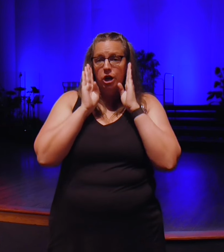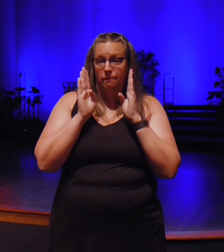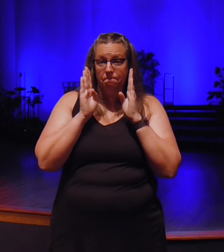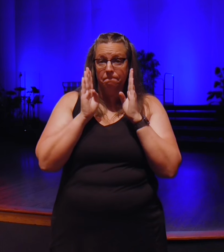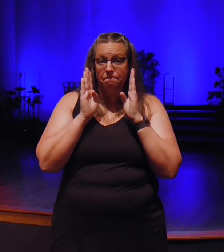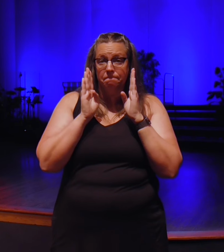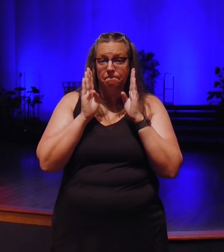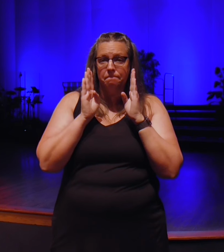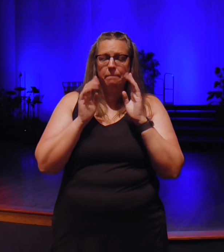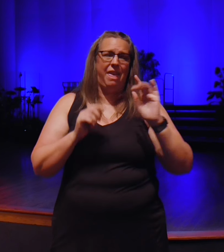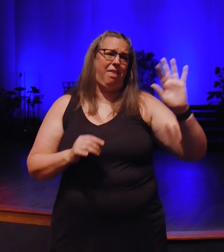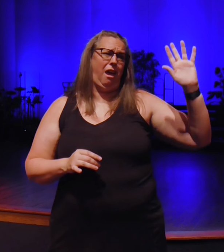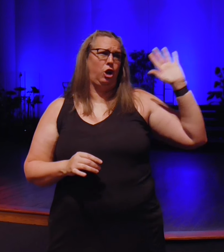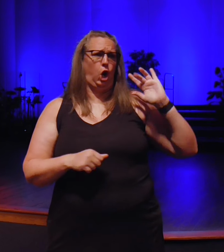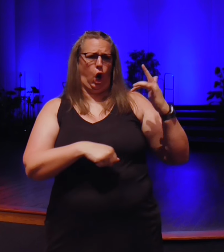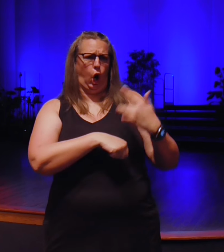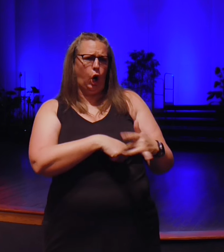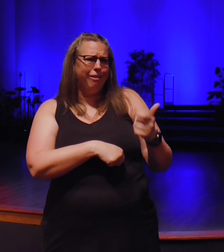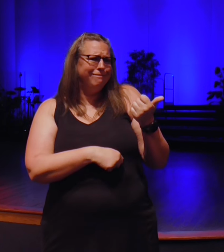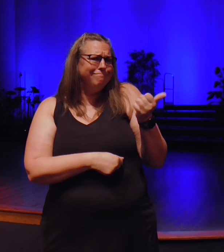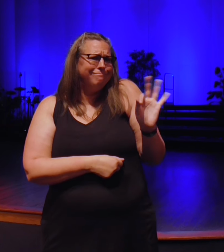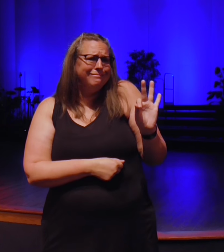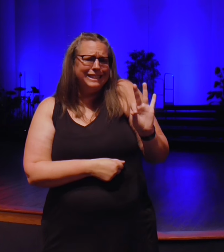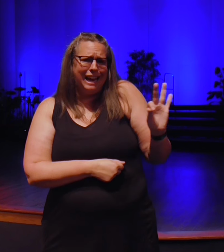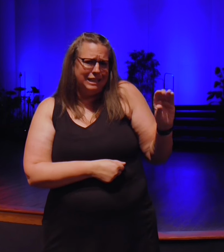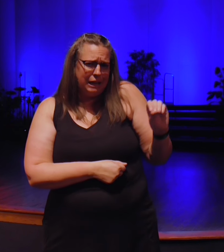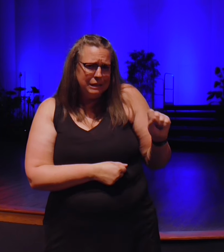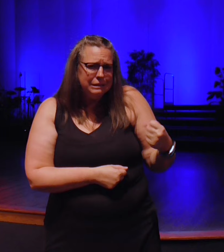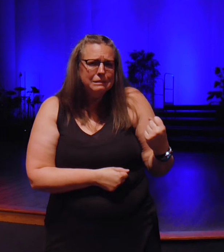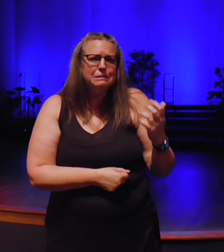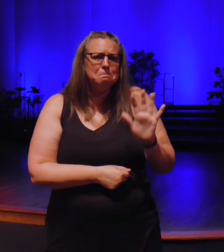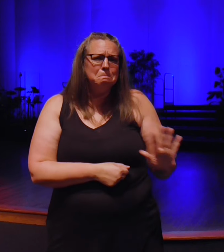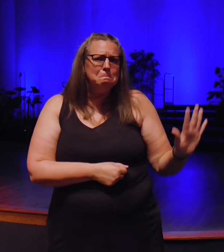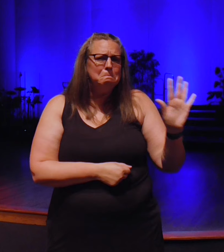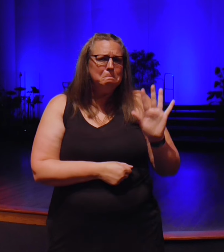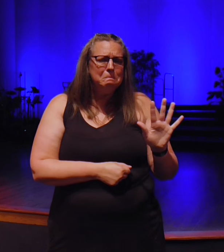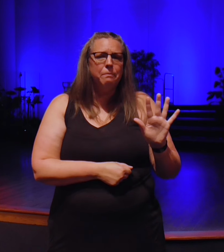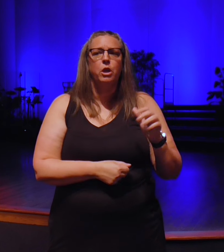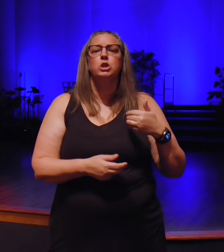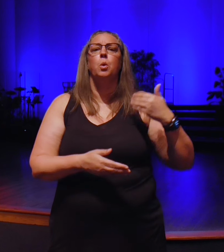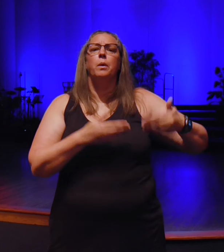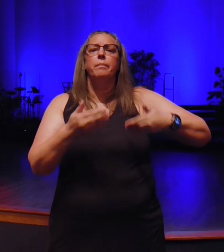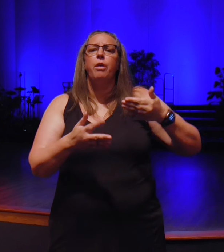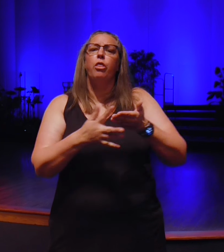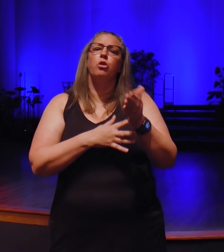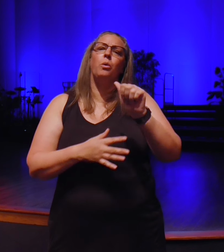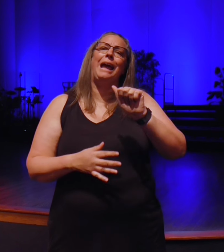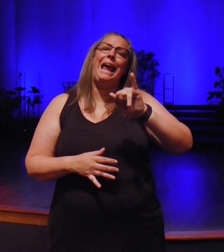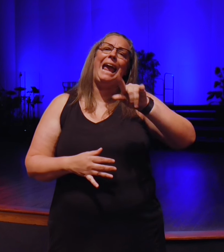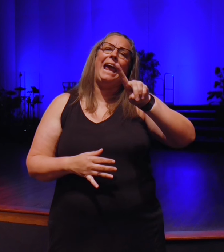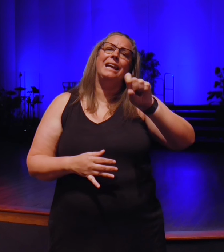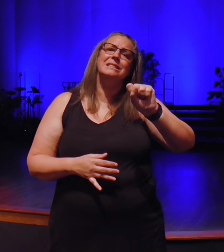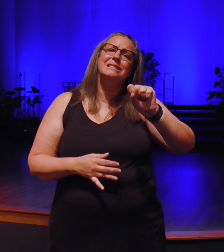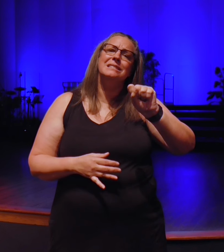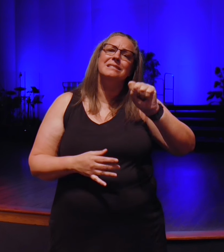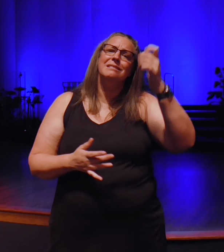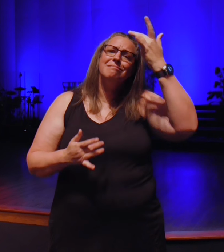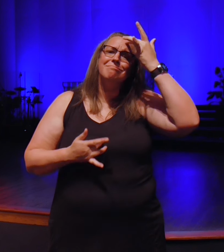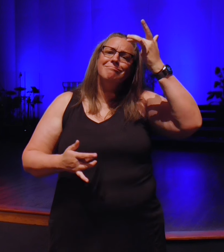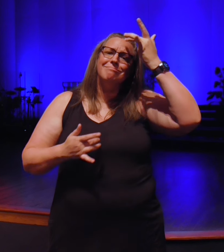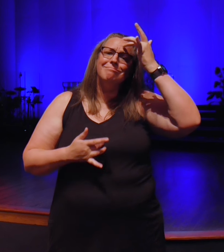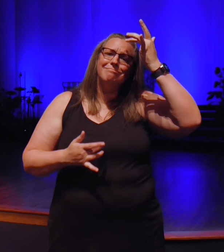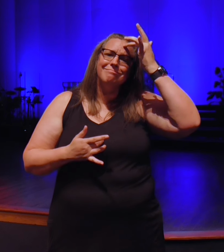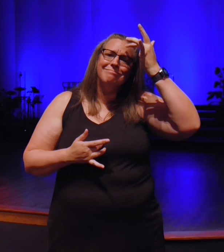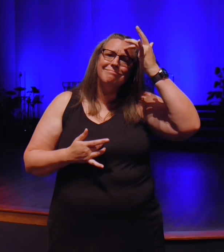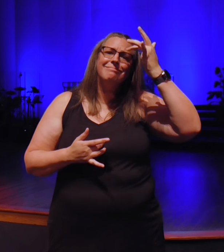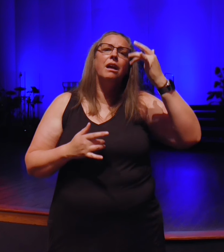early 1990s, and we were moving through the AIDS epidemic, which stole